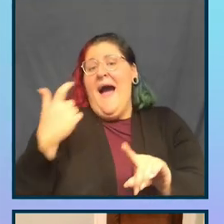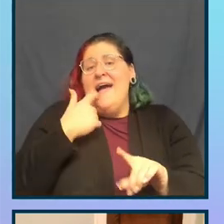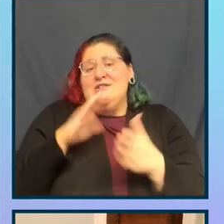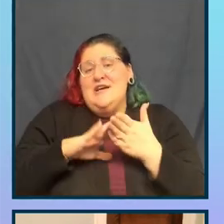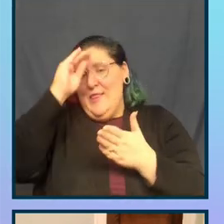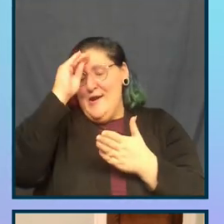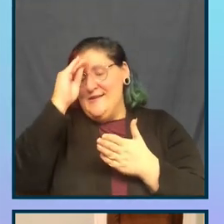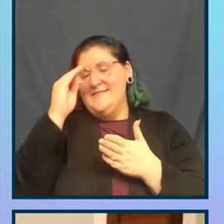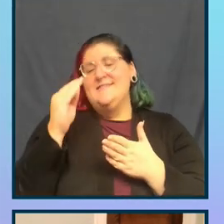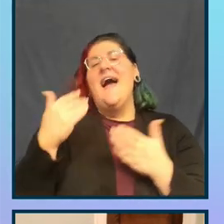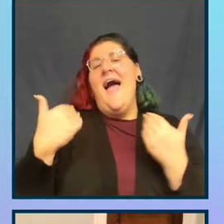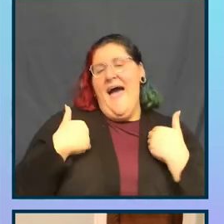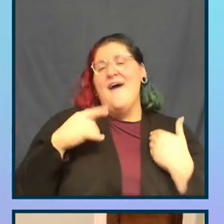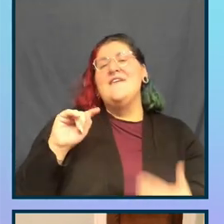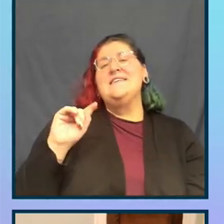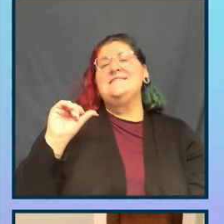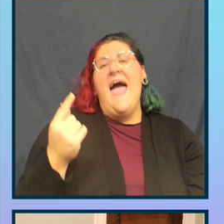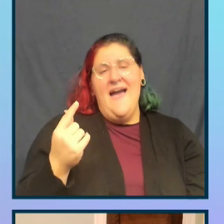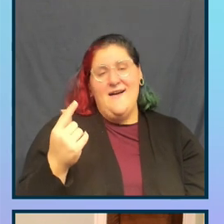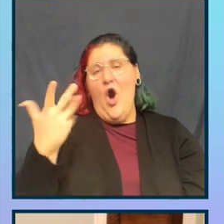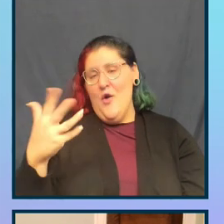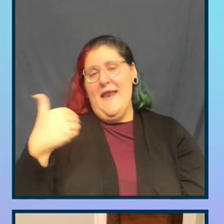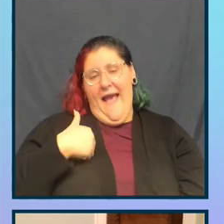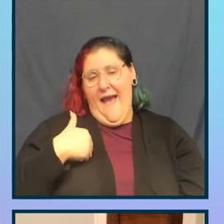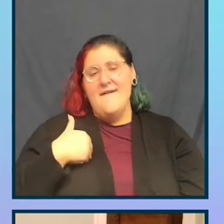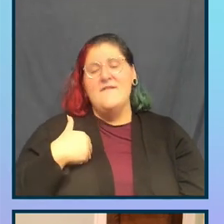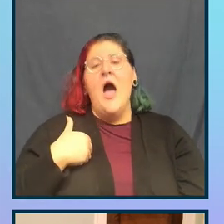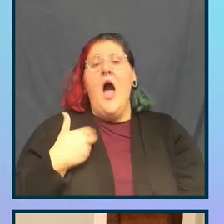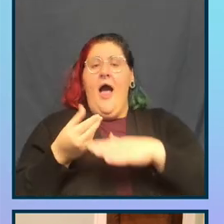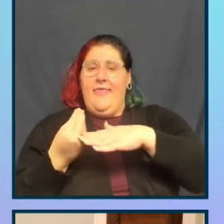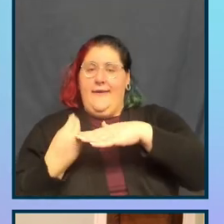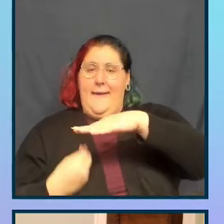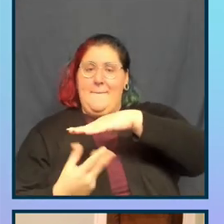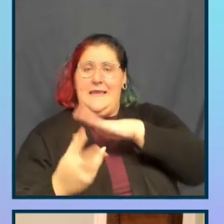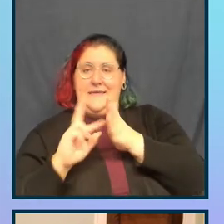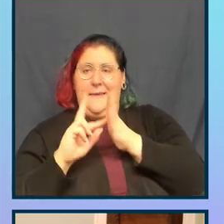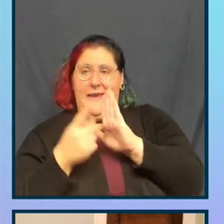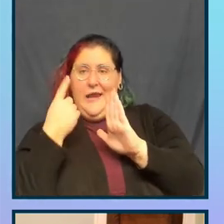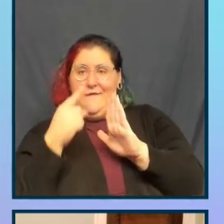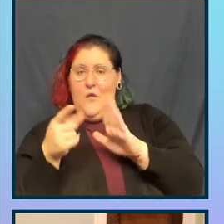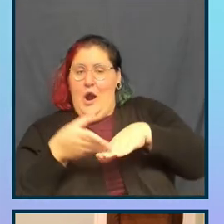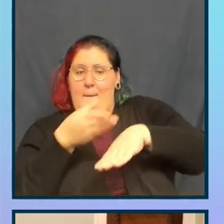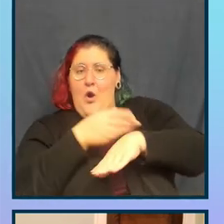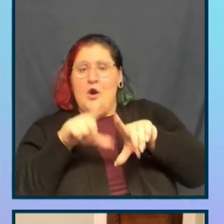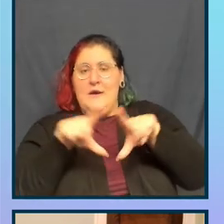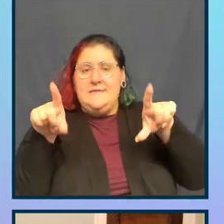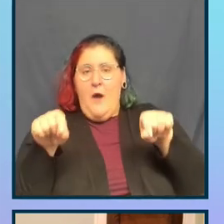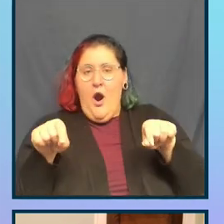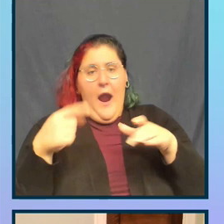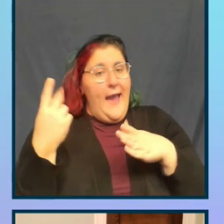implicit meaning of a progress bar. It's the progress tag. And here is the proper markup you would use for that tag.